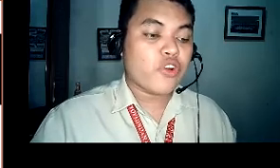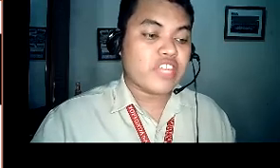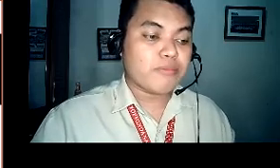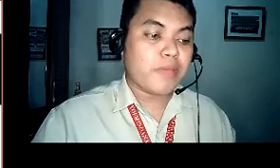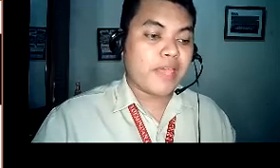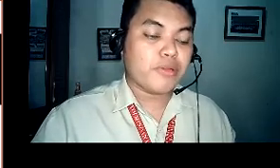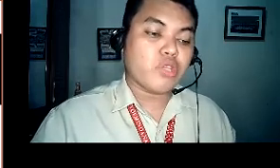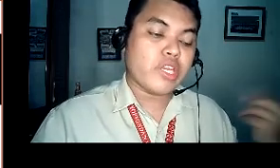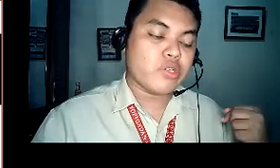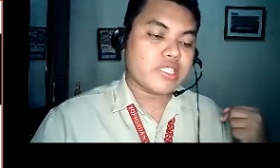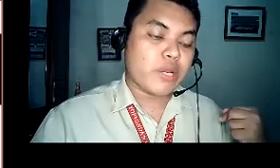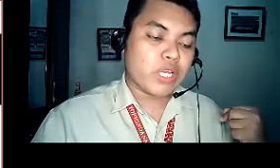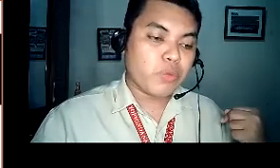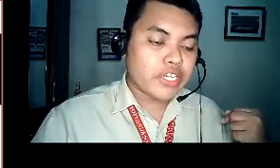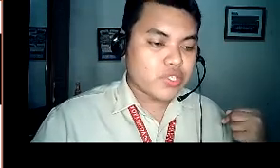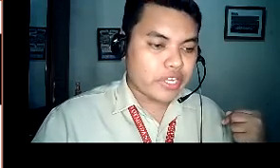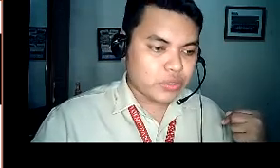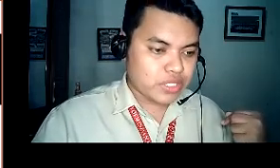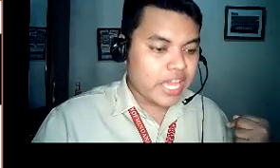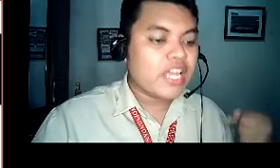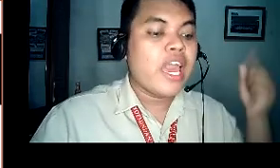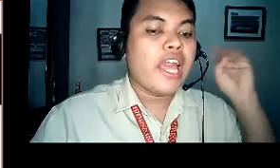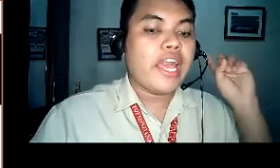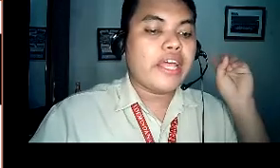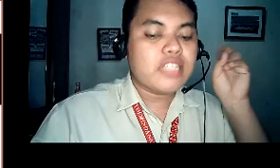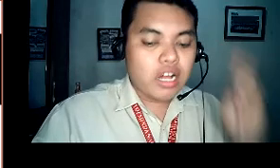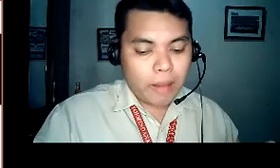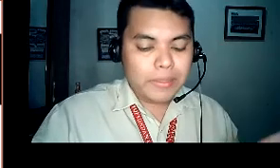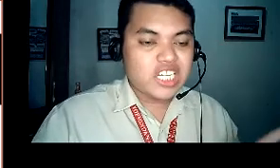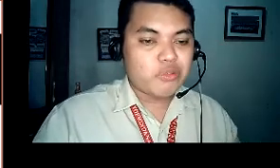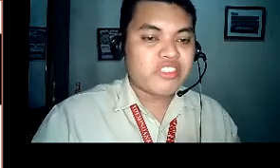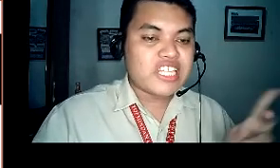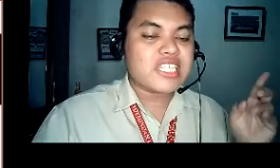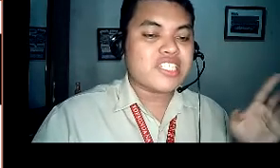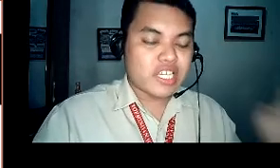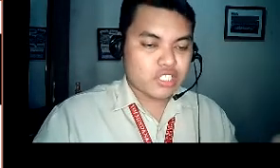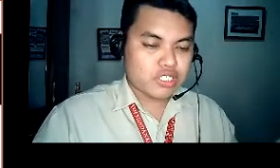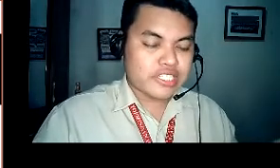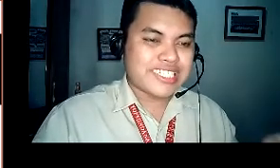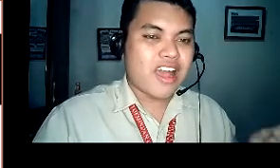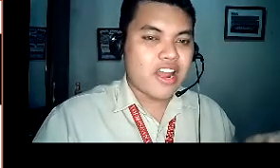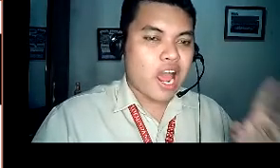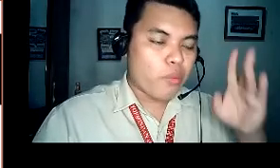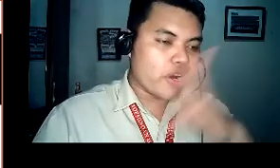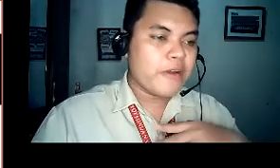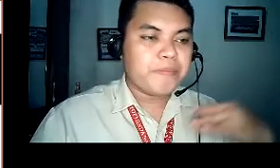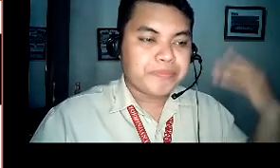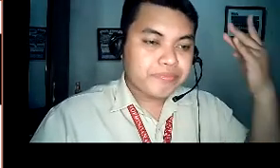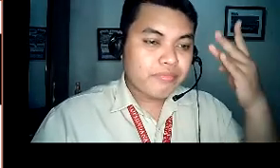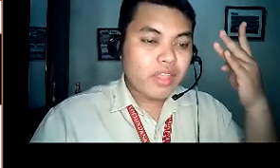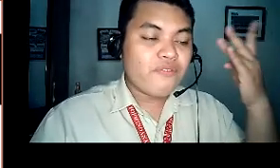use for them to be able to understand what we are trying to say. And accompanied with these gestures are